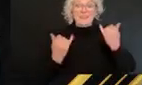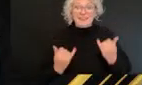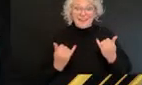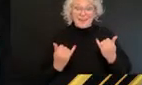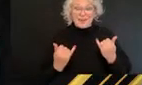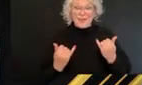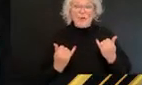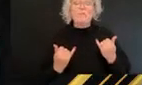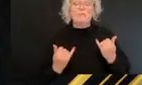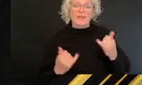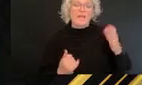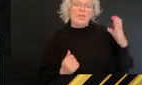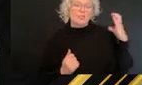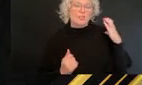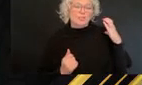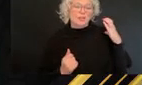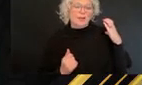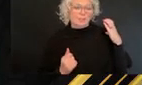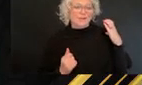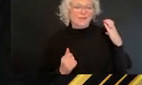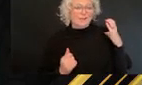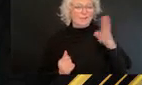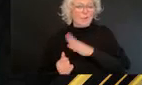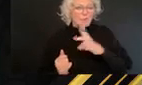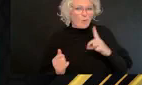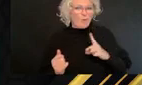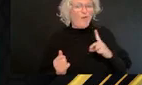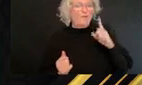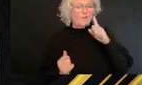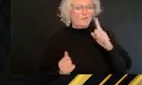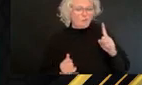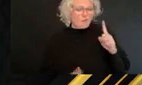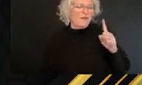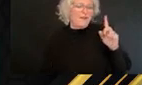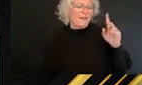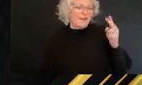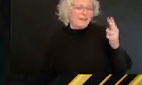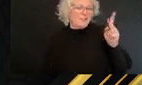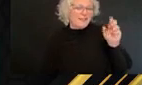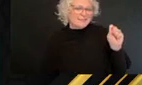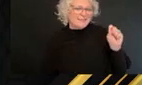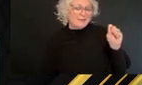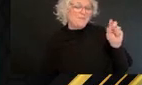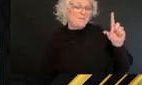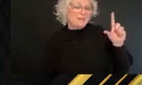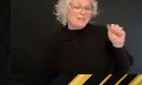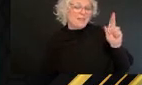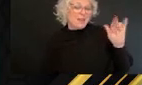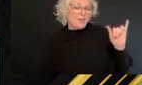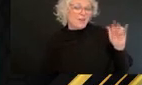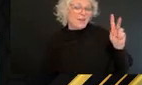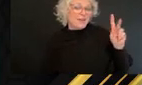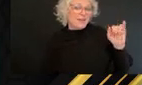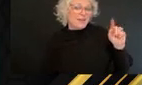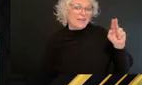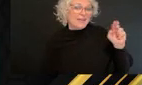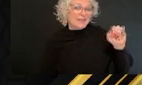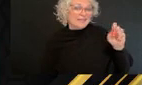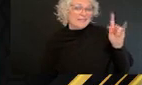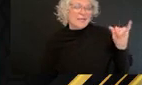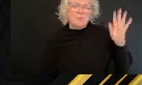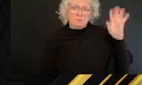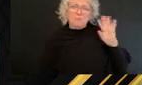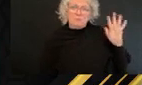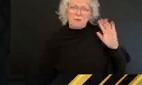And now a word from the chairman of the Board of Trustees of Helen Keller Services, Larry Knitsky. Larry Knitsky previously served on the